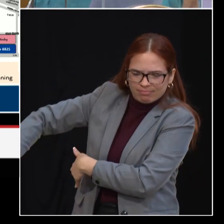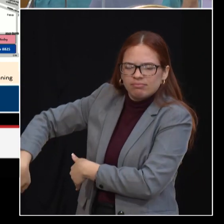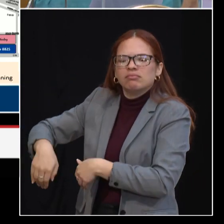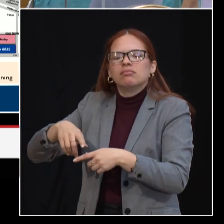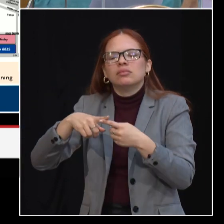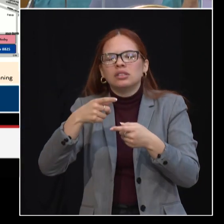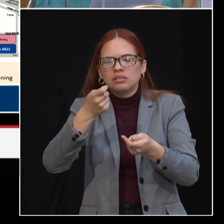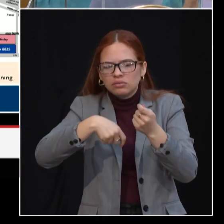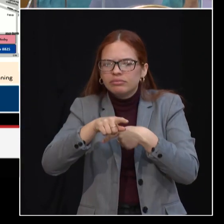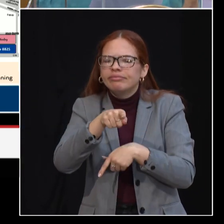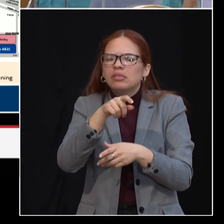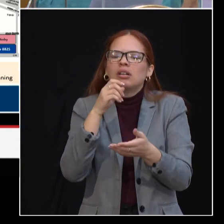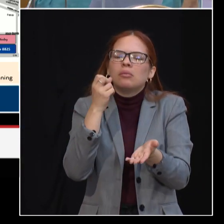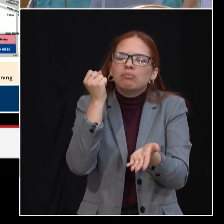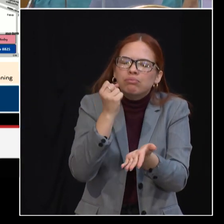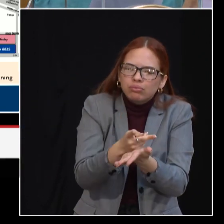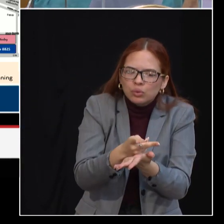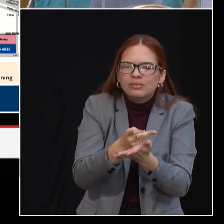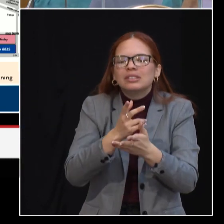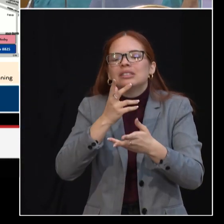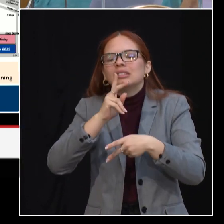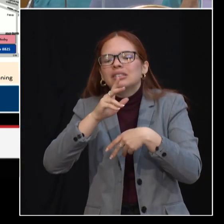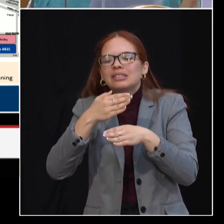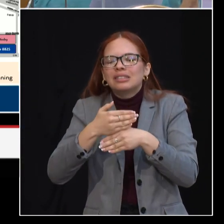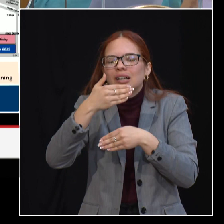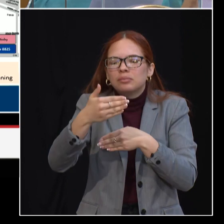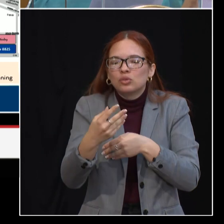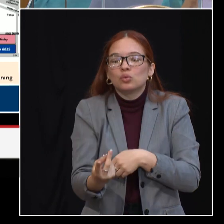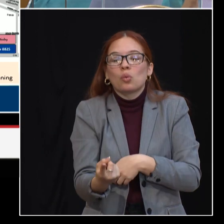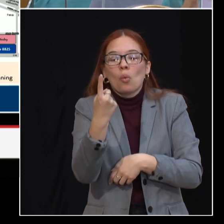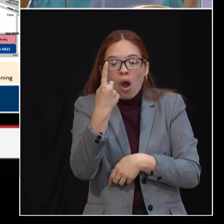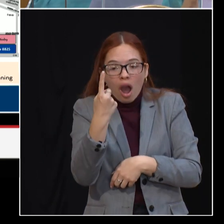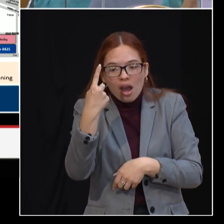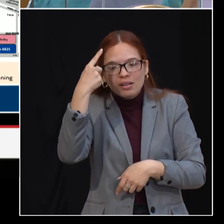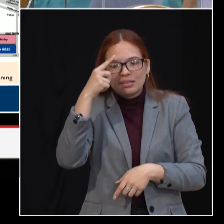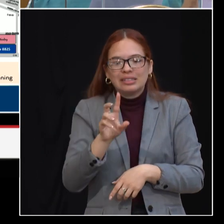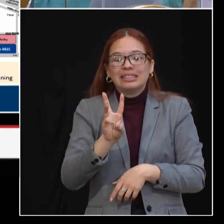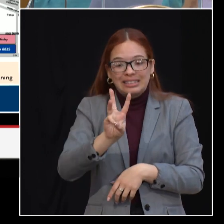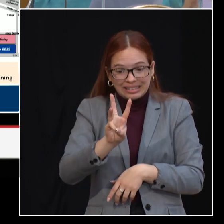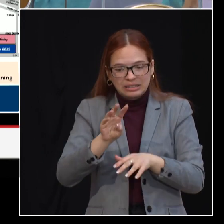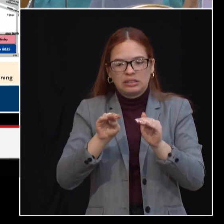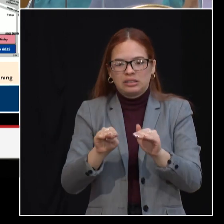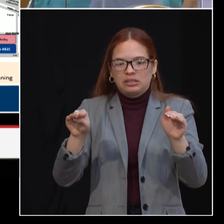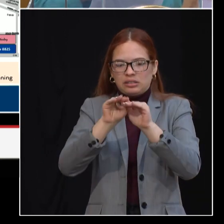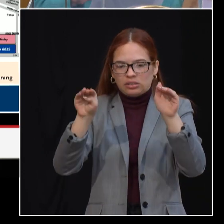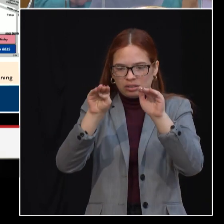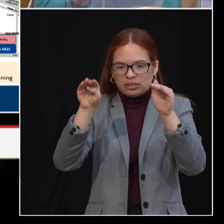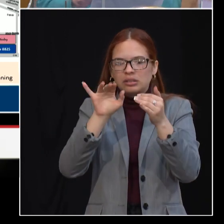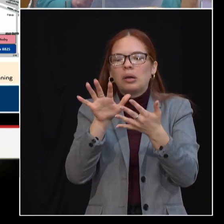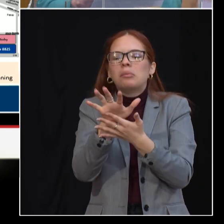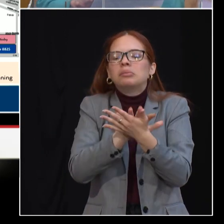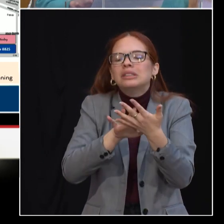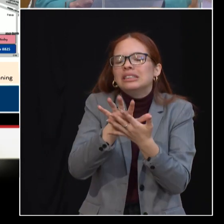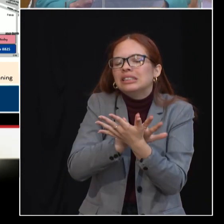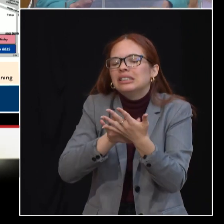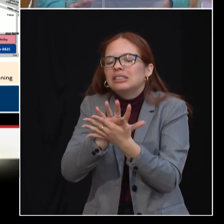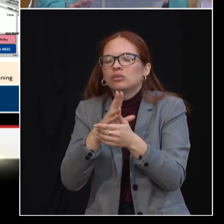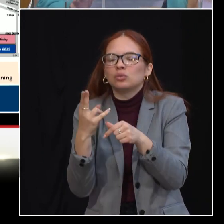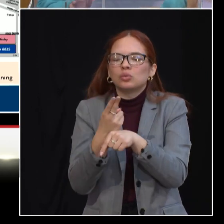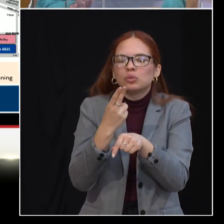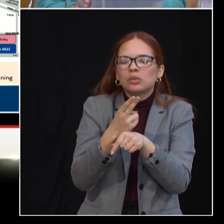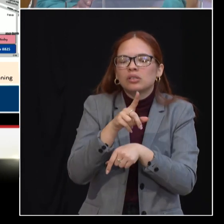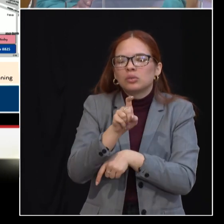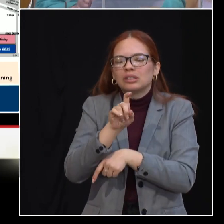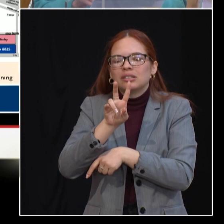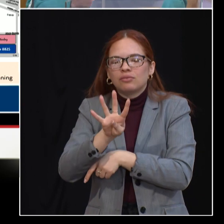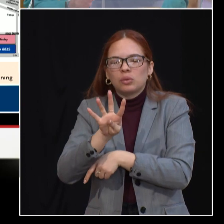1 PUD for a 6-story mixed-use building containing 147 dwelling units with